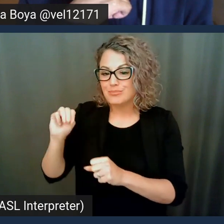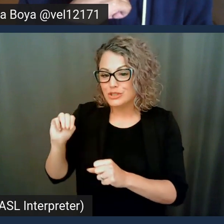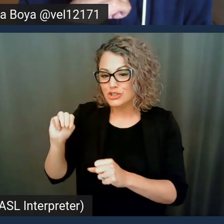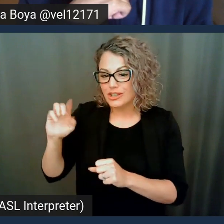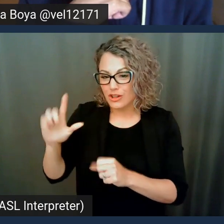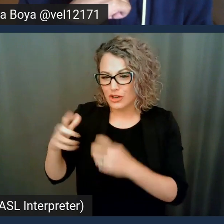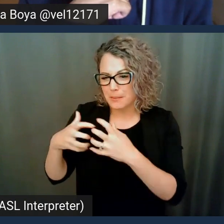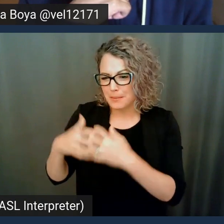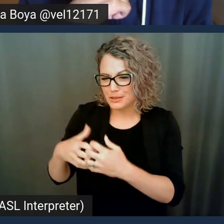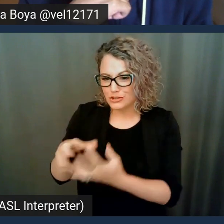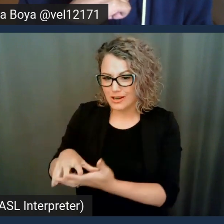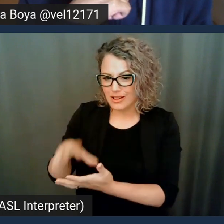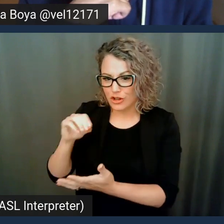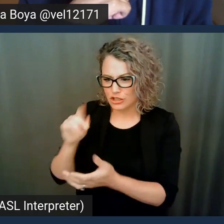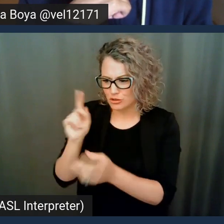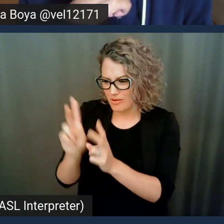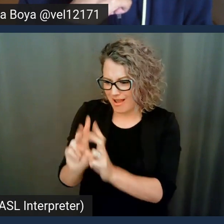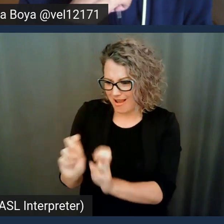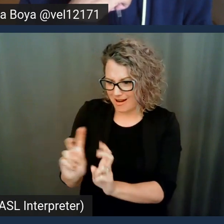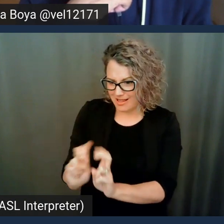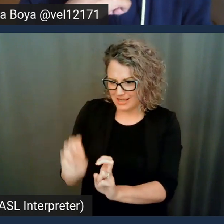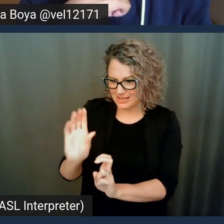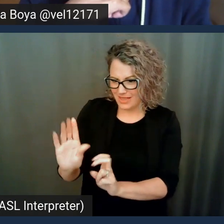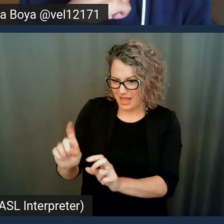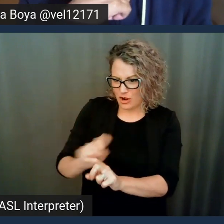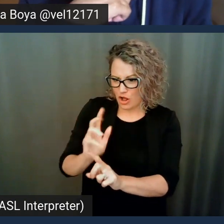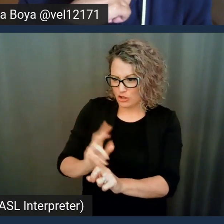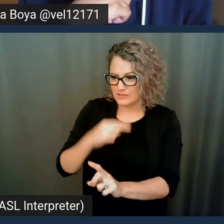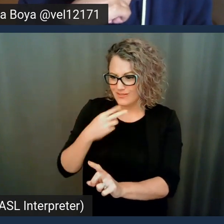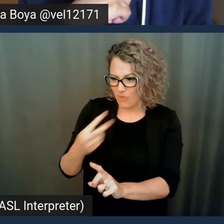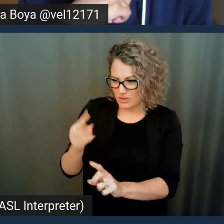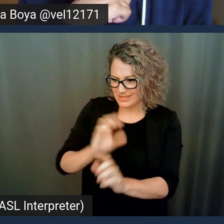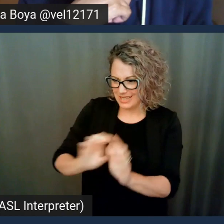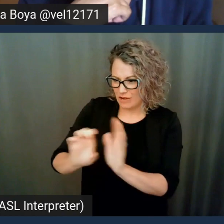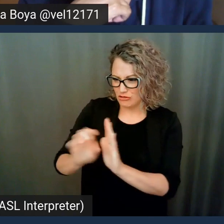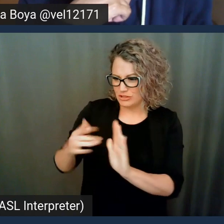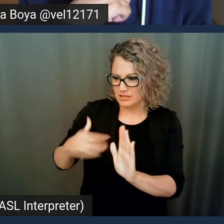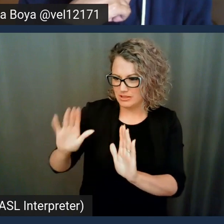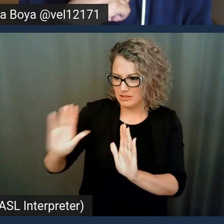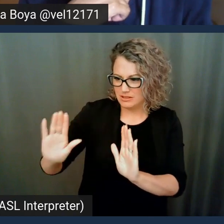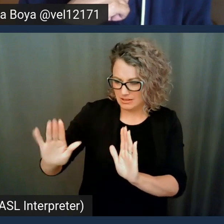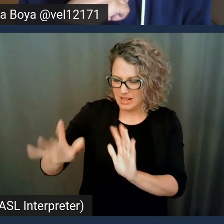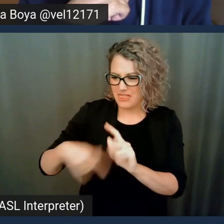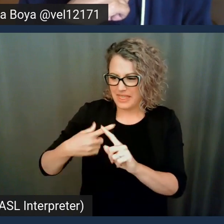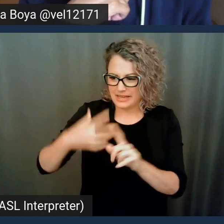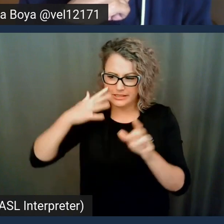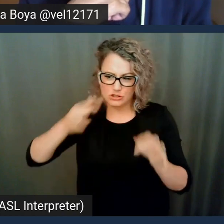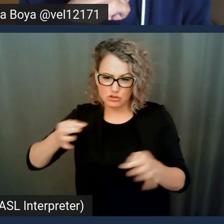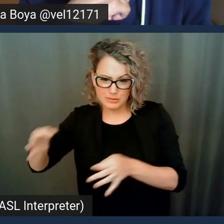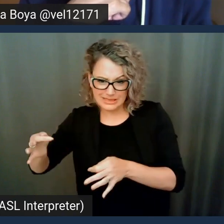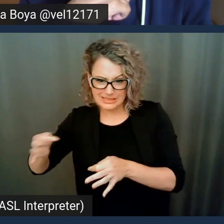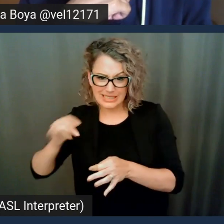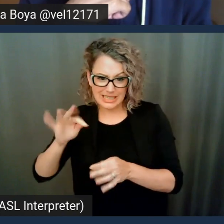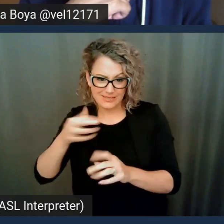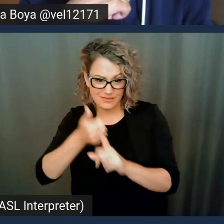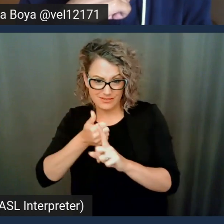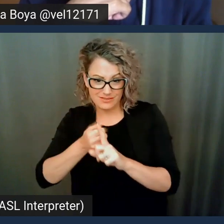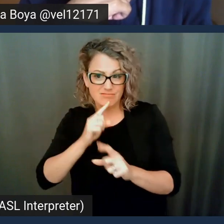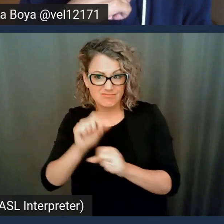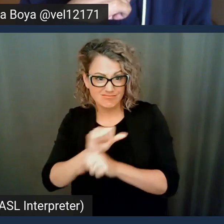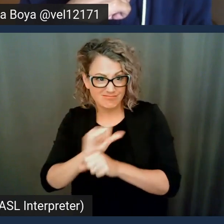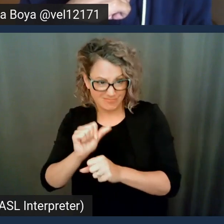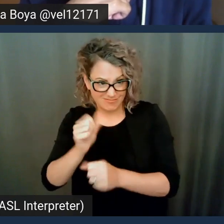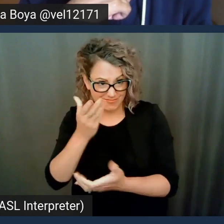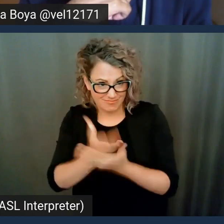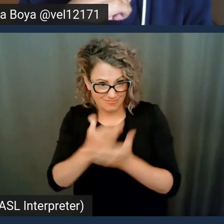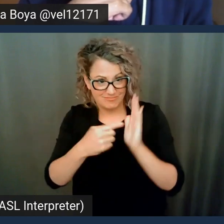the caller's voice characteristics and then makes a determination of whether or not the caller is authenticated. And it